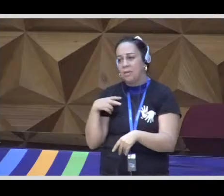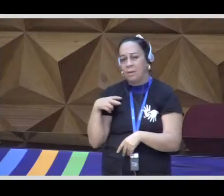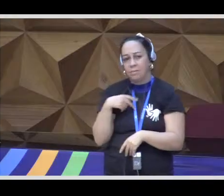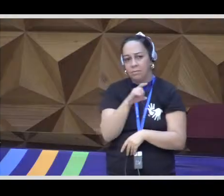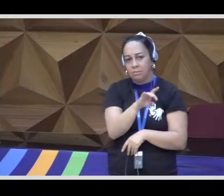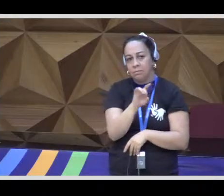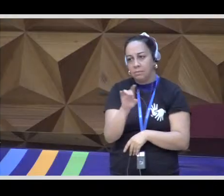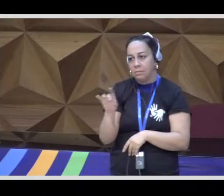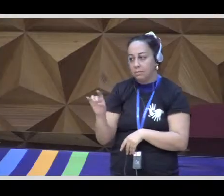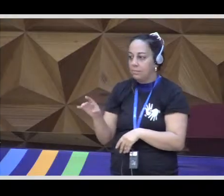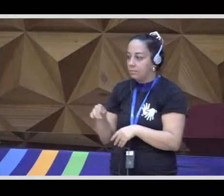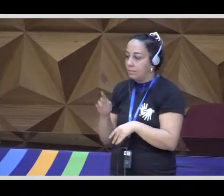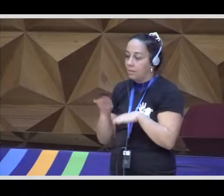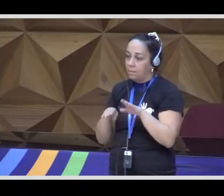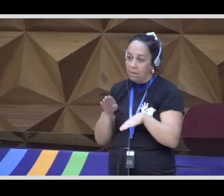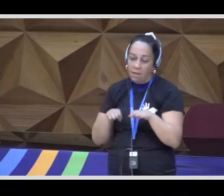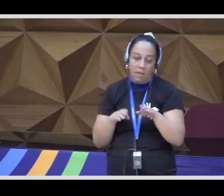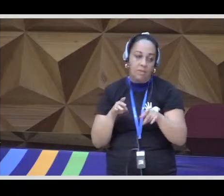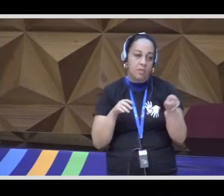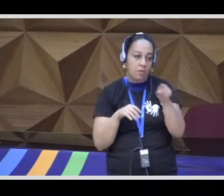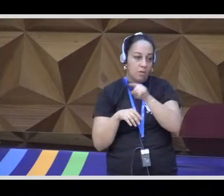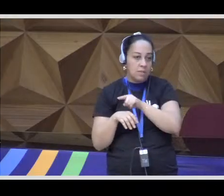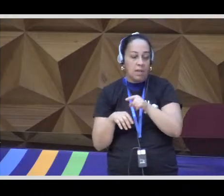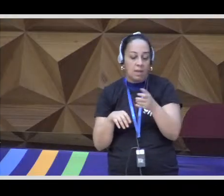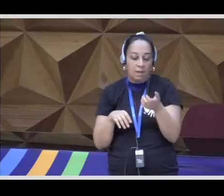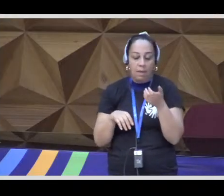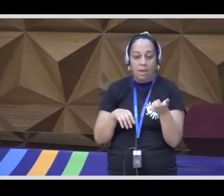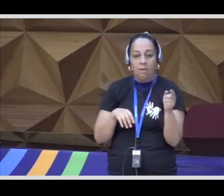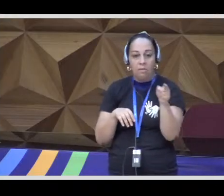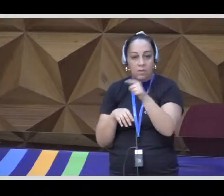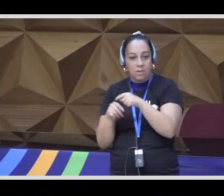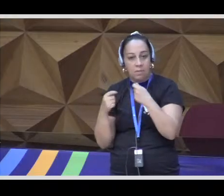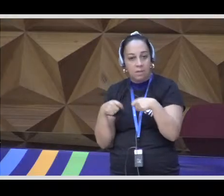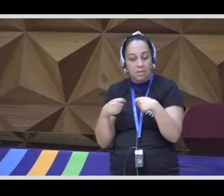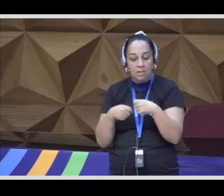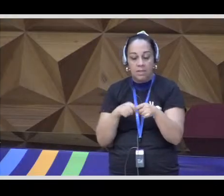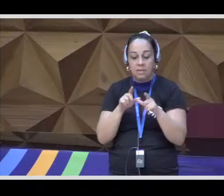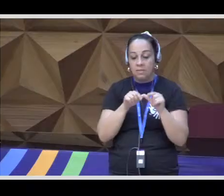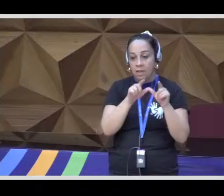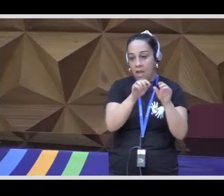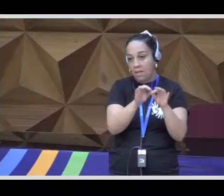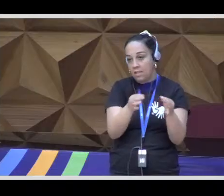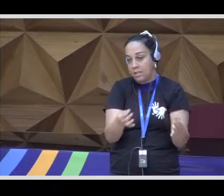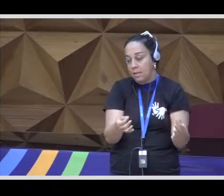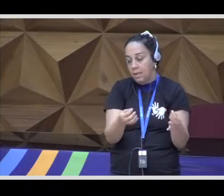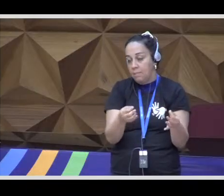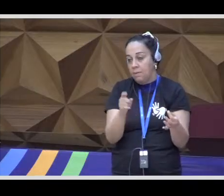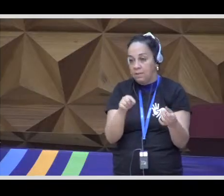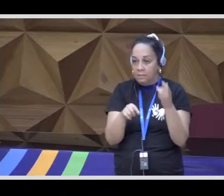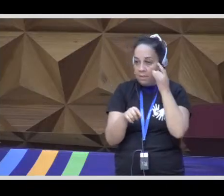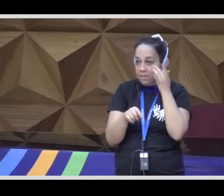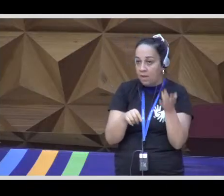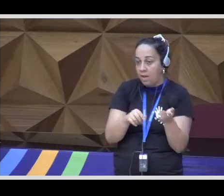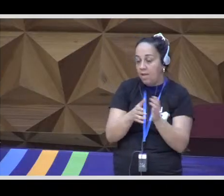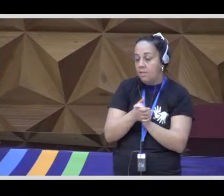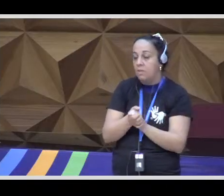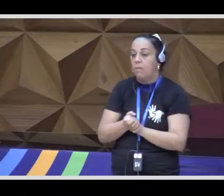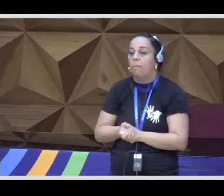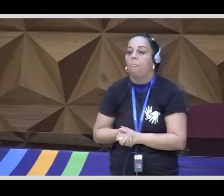type of journey you're doing. A nice simple journey on the highway is probably not too bad, but if you're doing, in the countryside, going up and